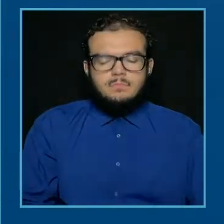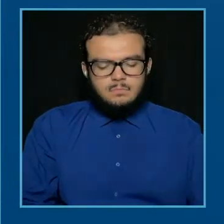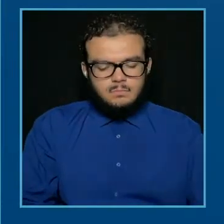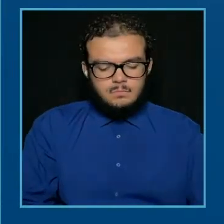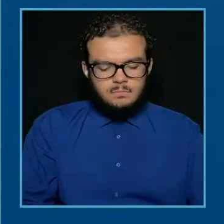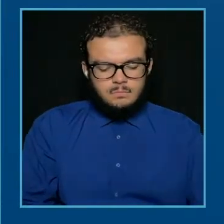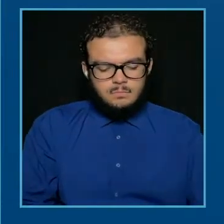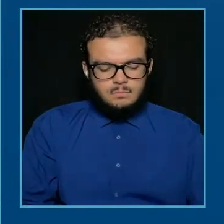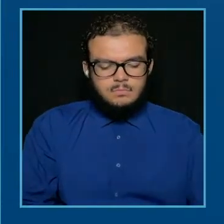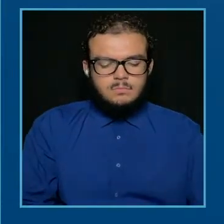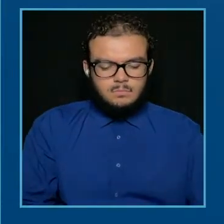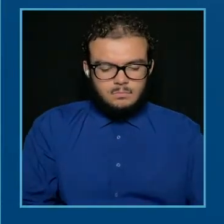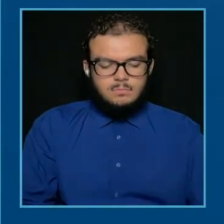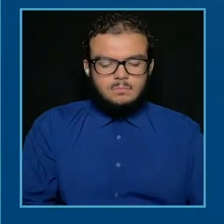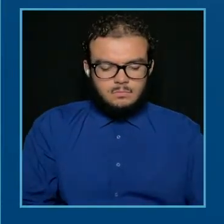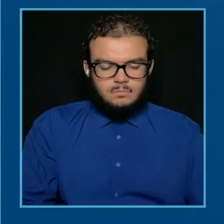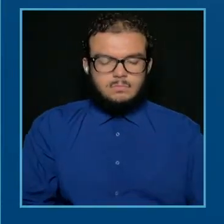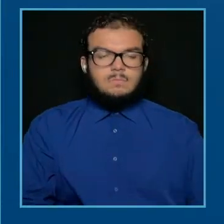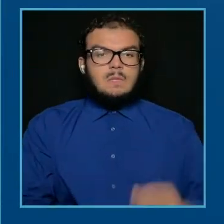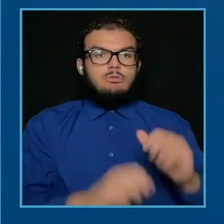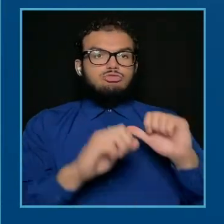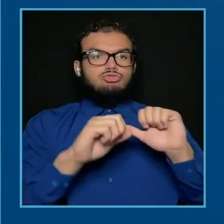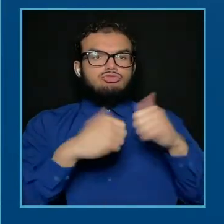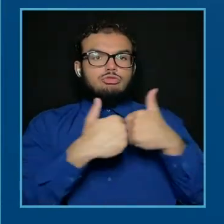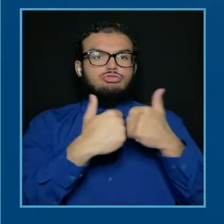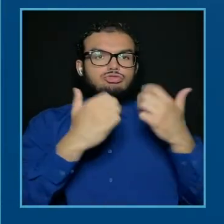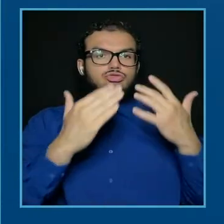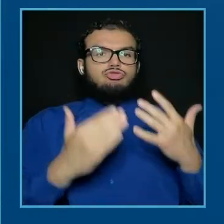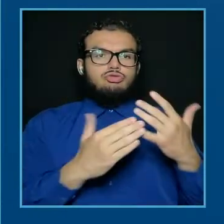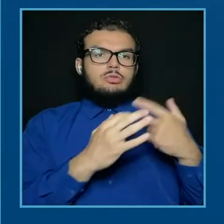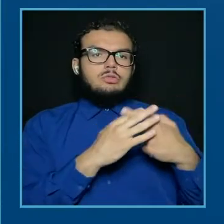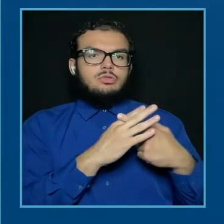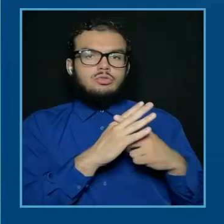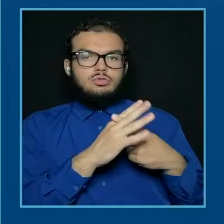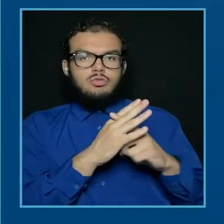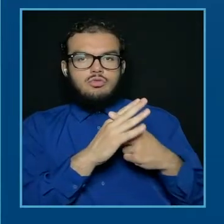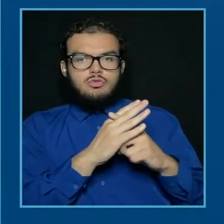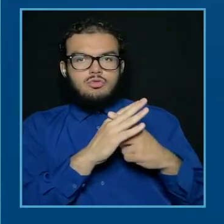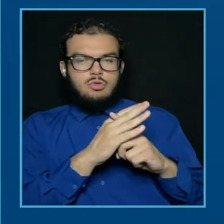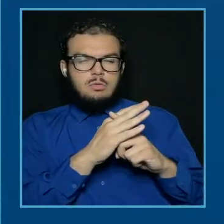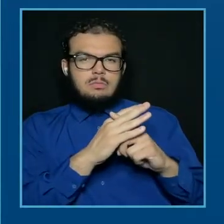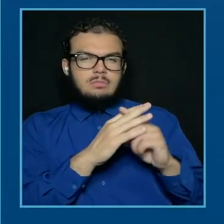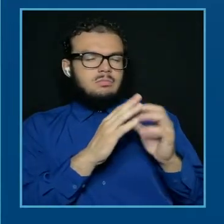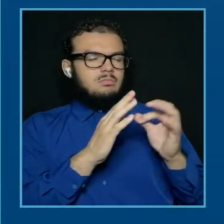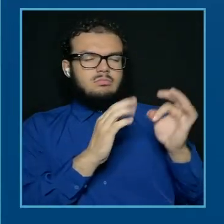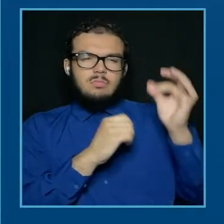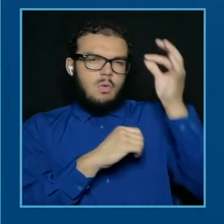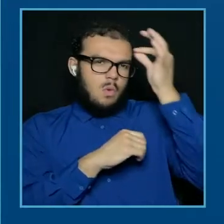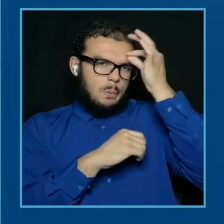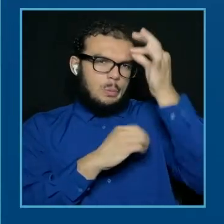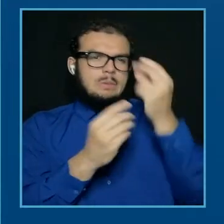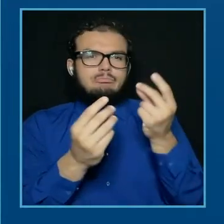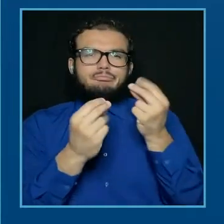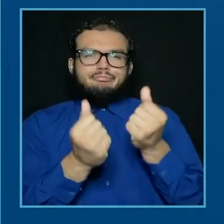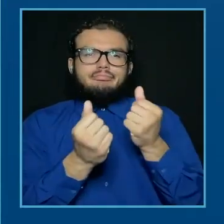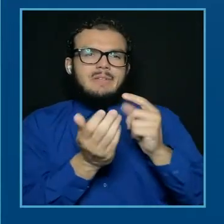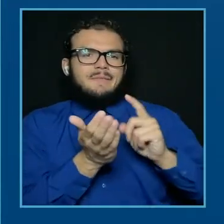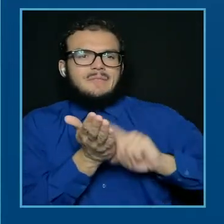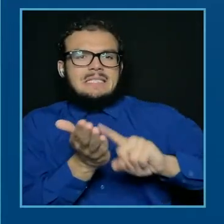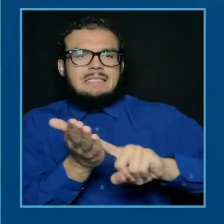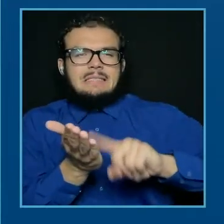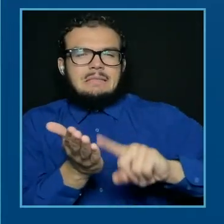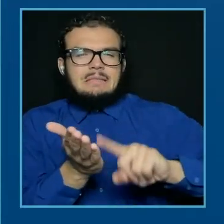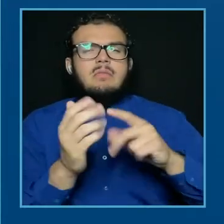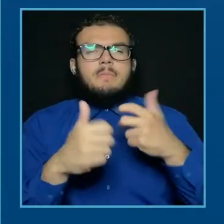challenger in this case started in almost immediately investigating the matter, but it did